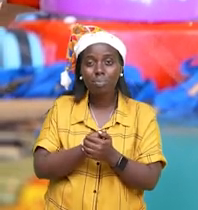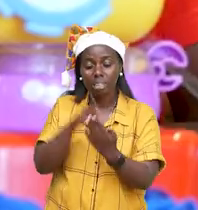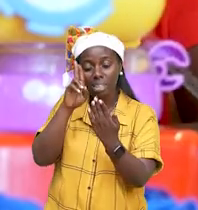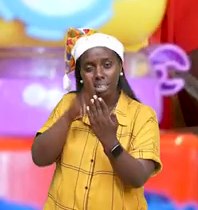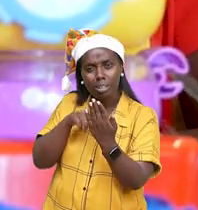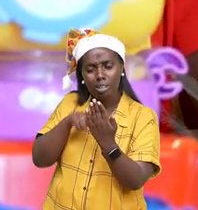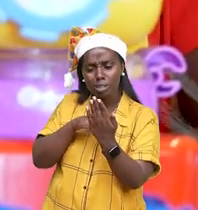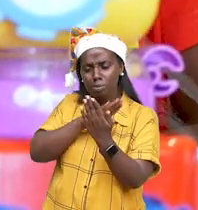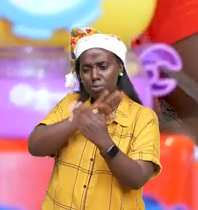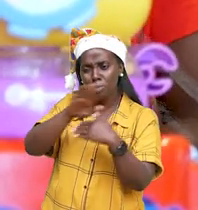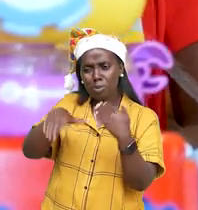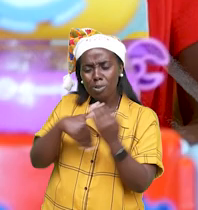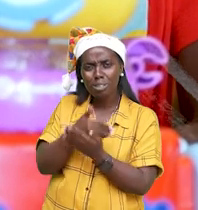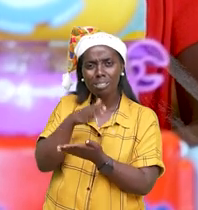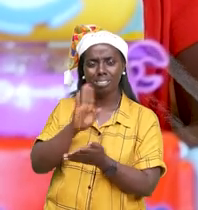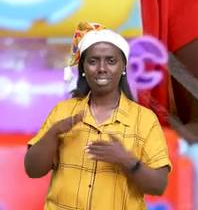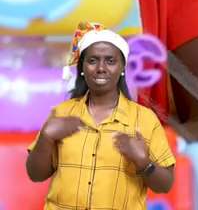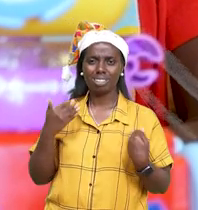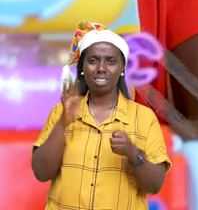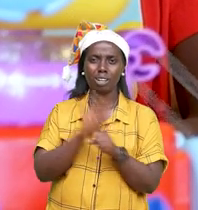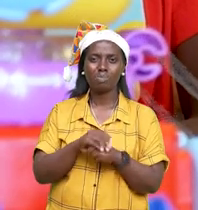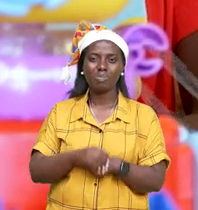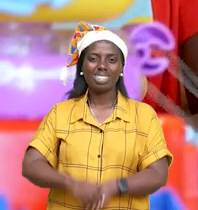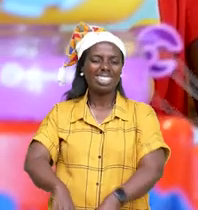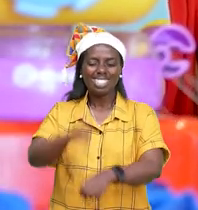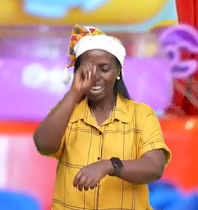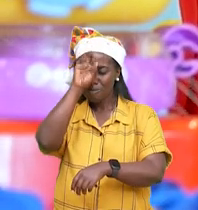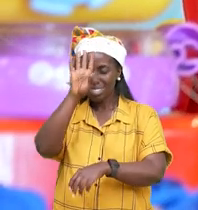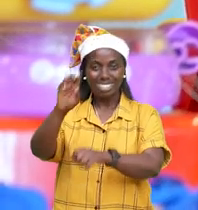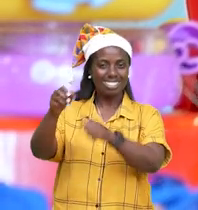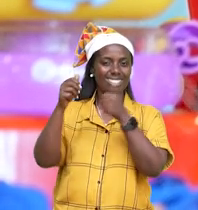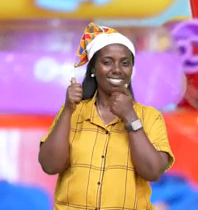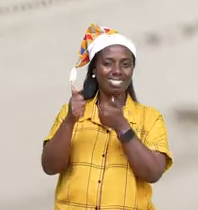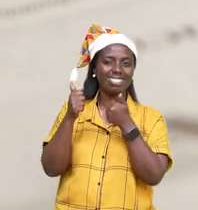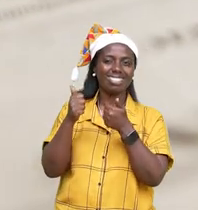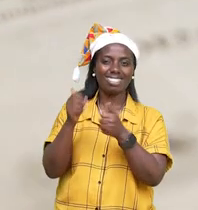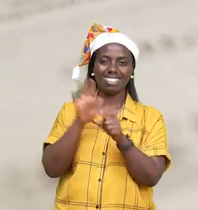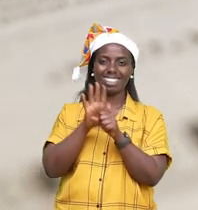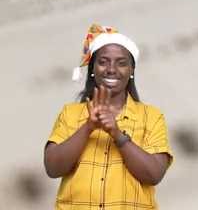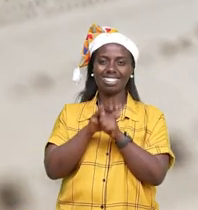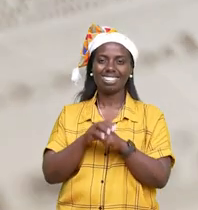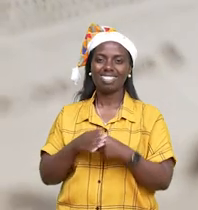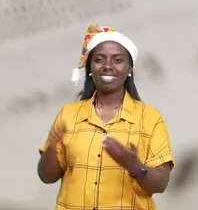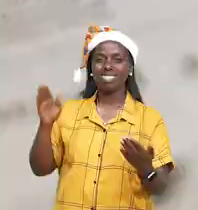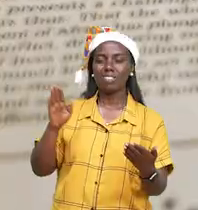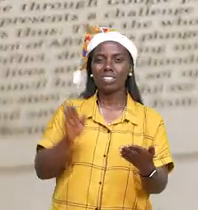newspapers. There's so much to read. Oh, that is amazing.